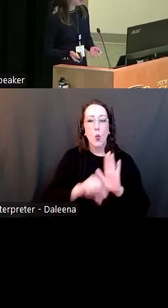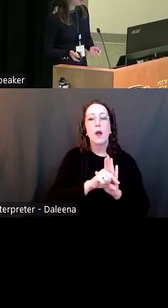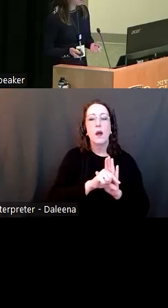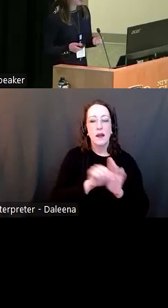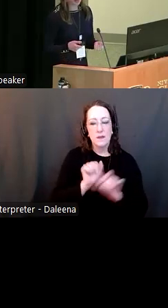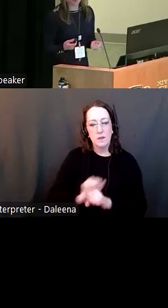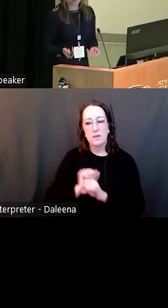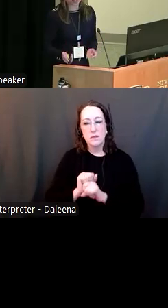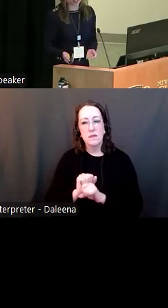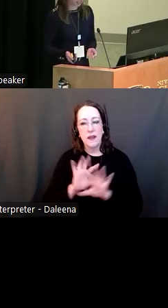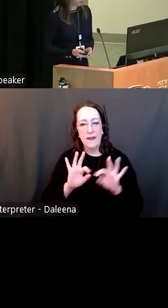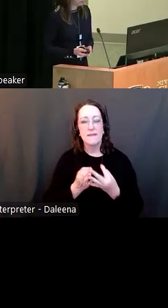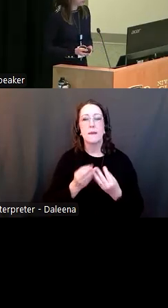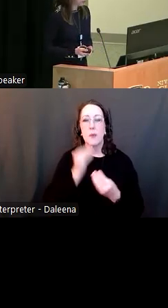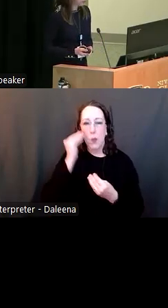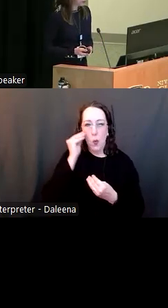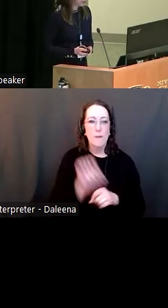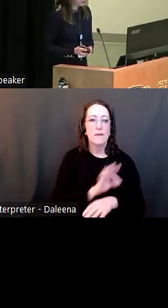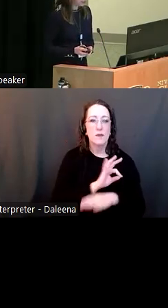occupational family home functioning.